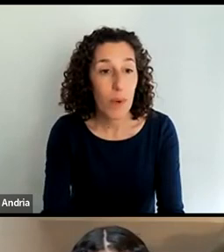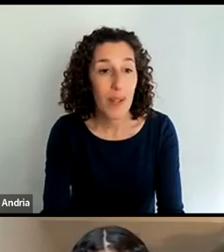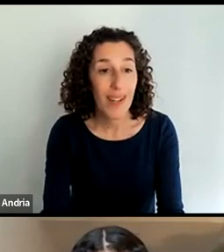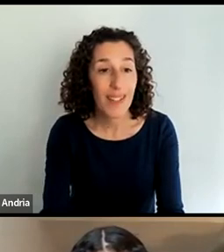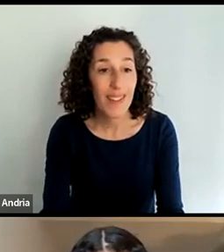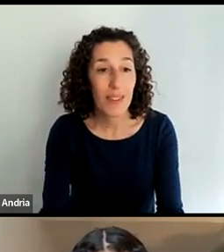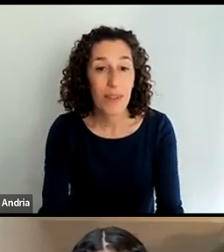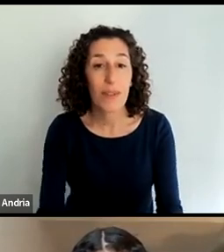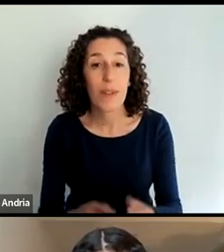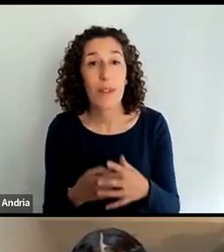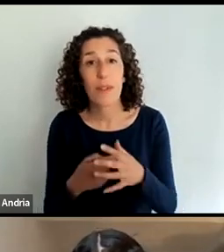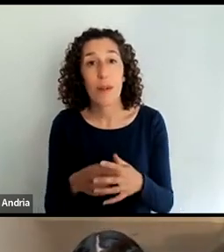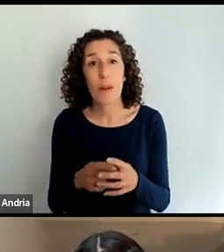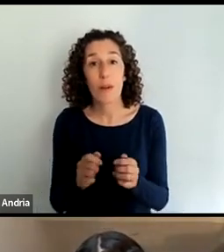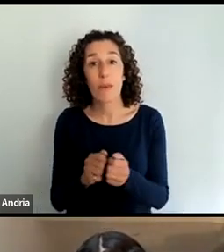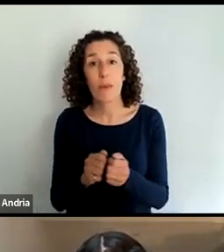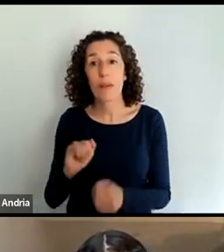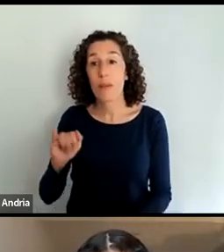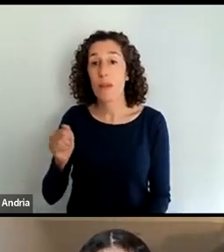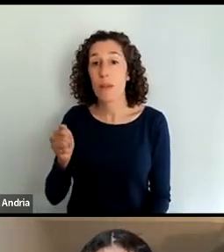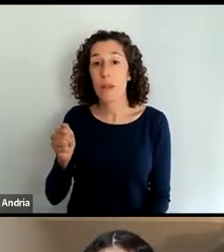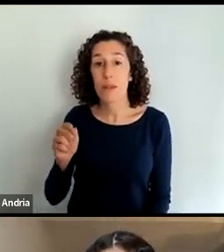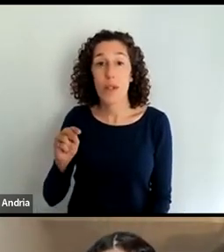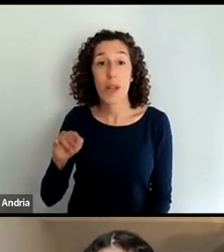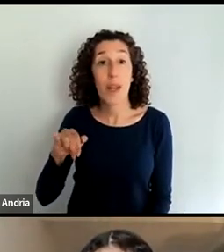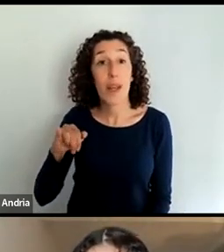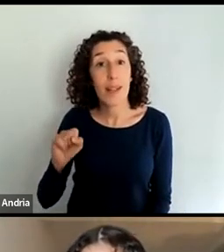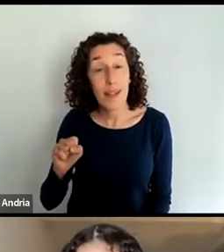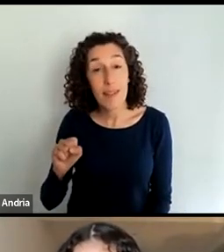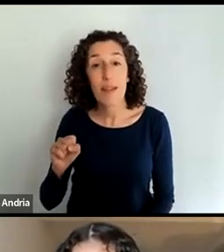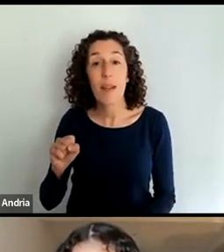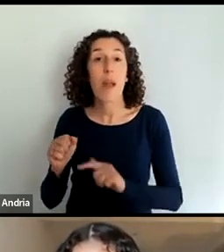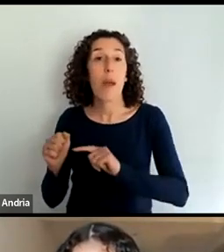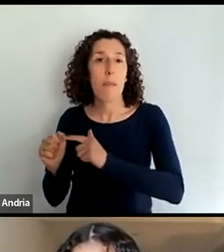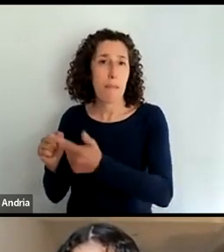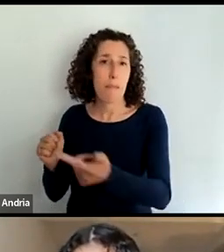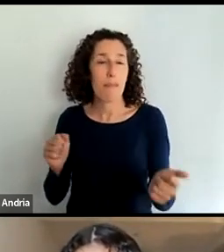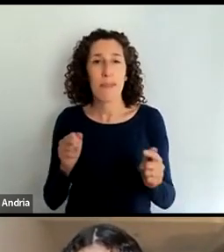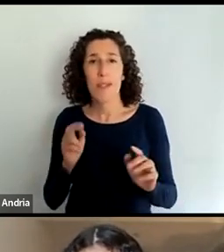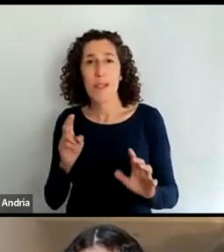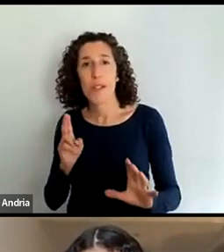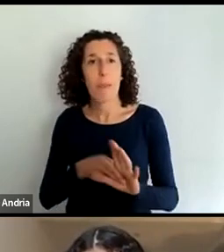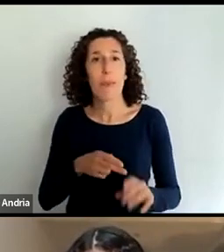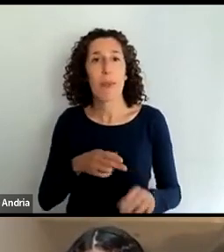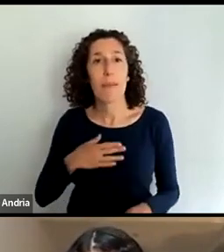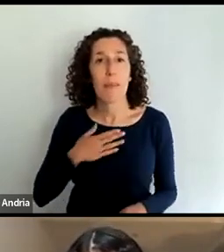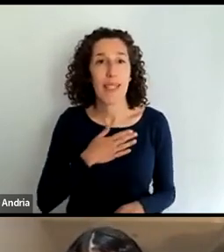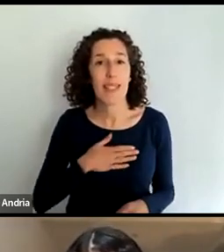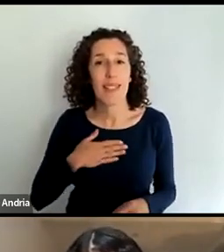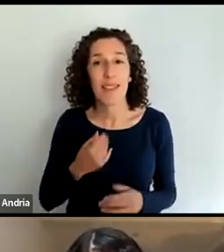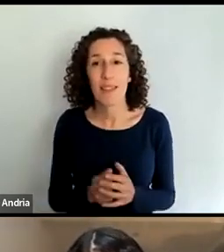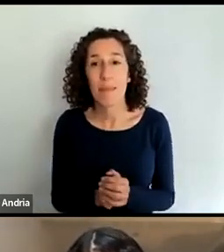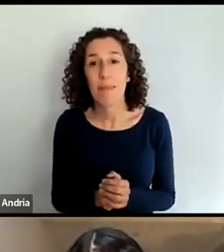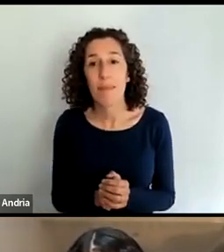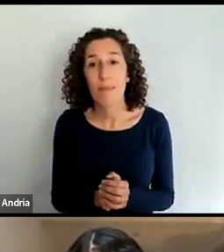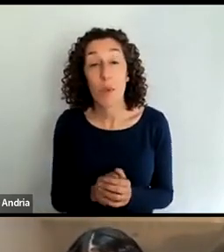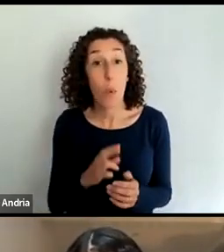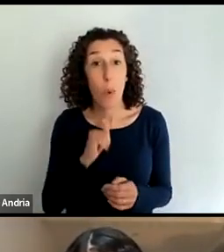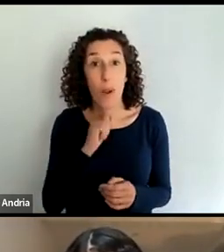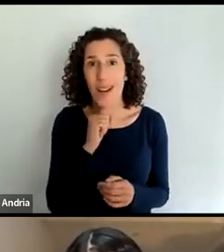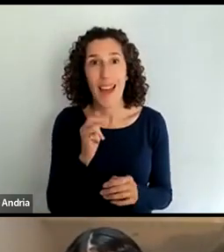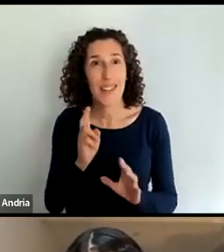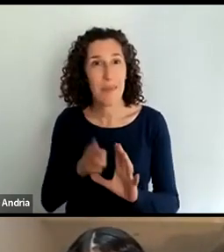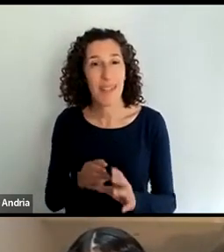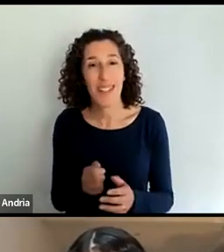But then again, everybody else feel free to jump in, or you know, not jump in.